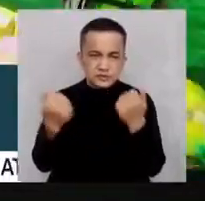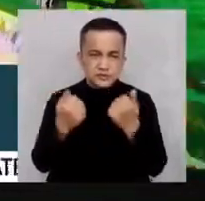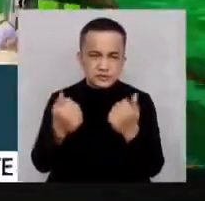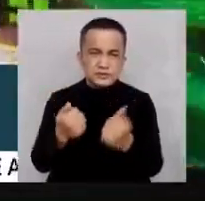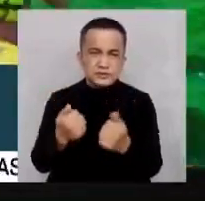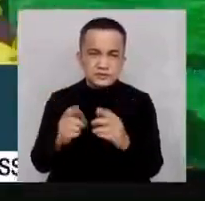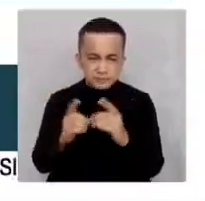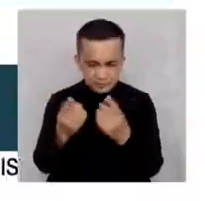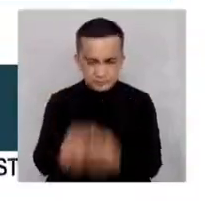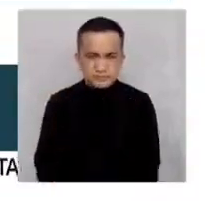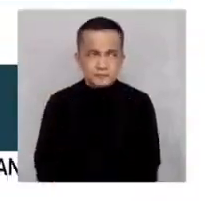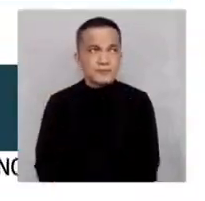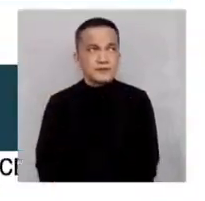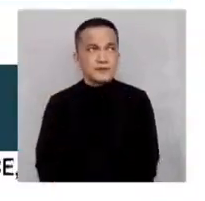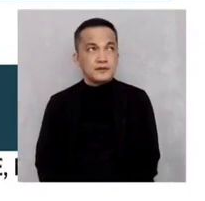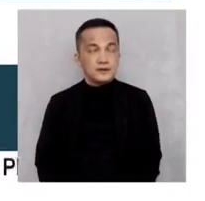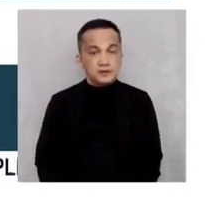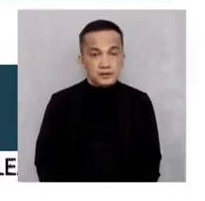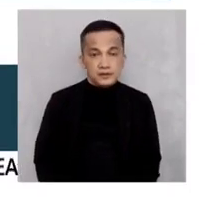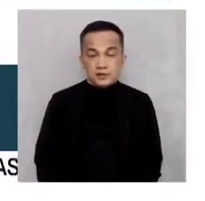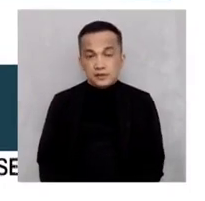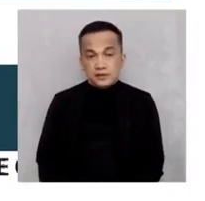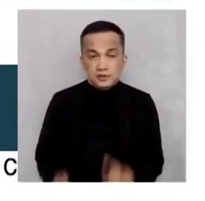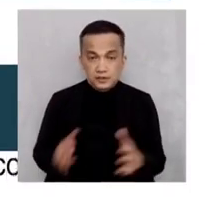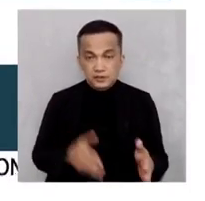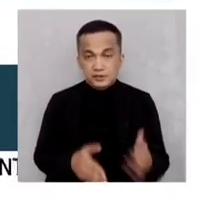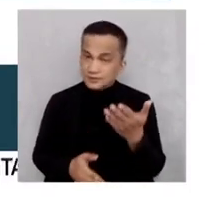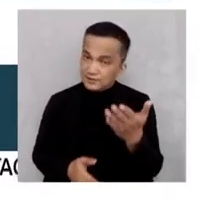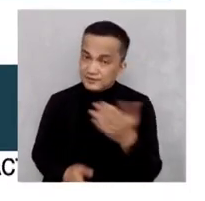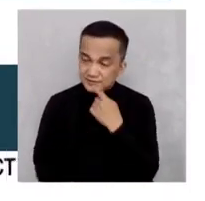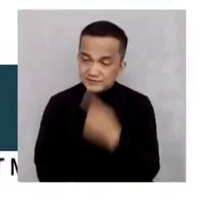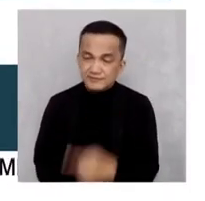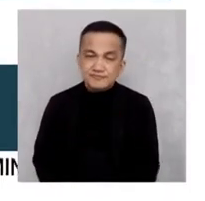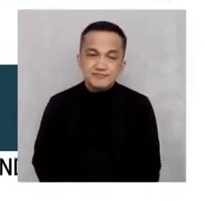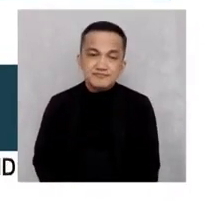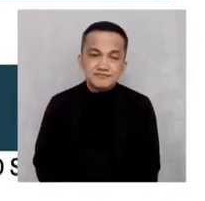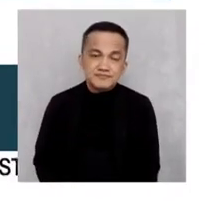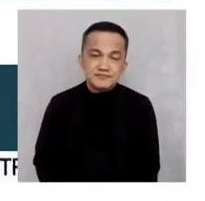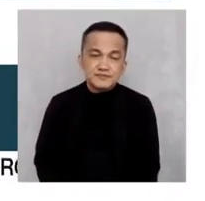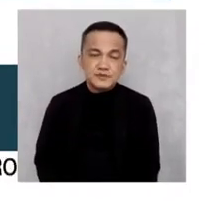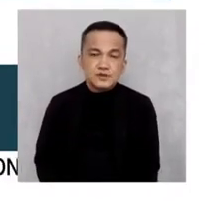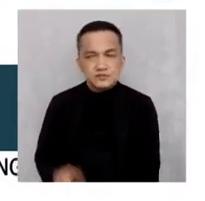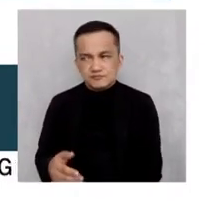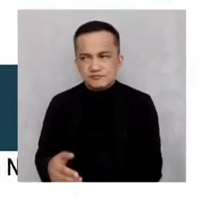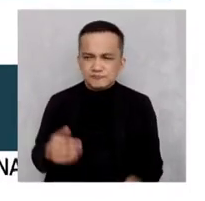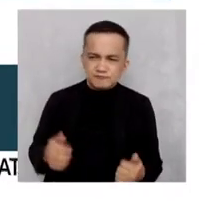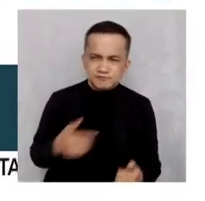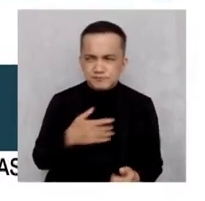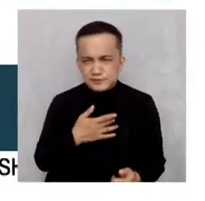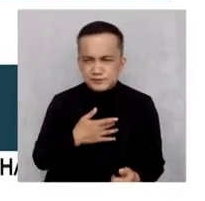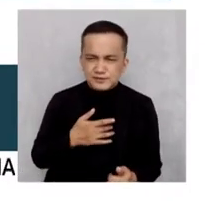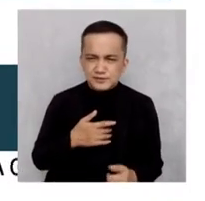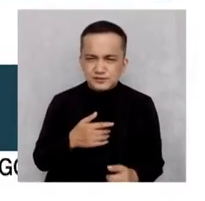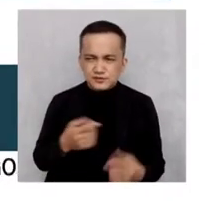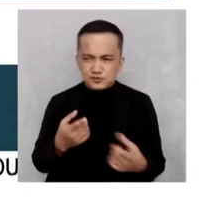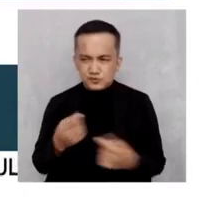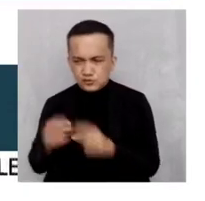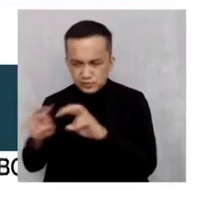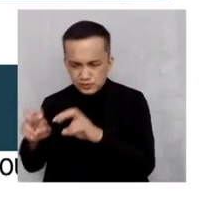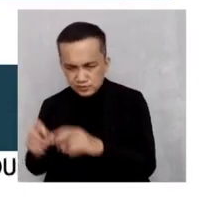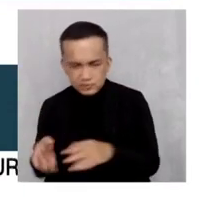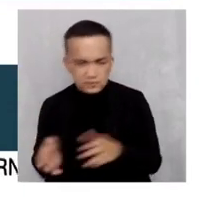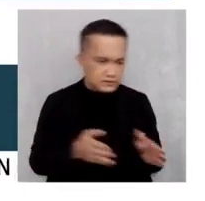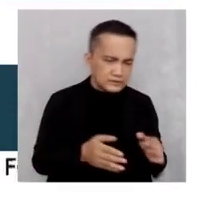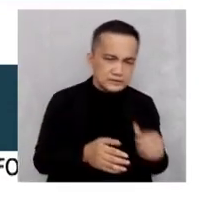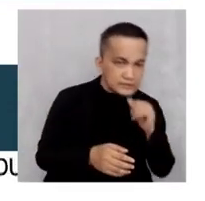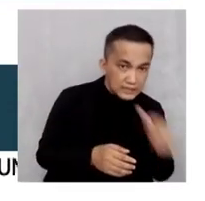In the meantime, though, as you still weigh things, or you still are weighing things about whether or not to conduct the investigation or pose your